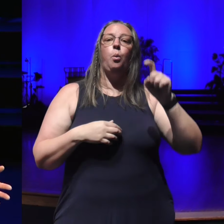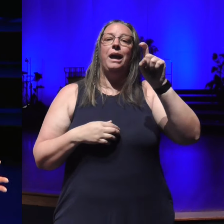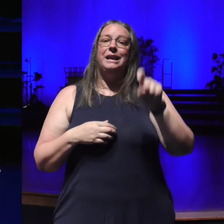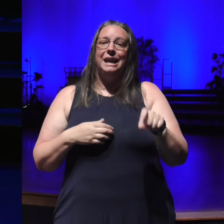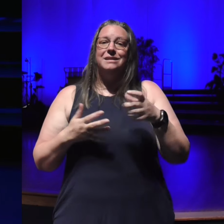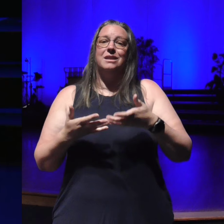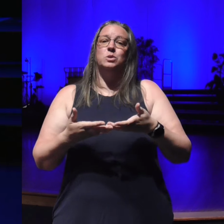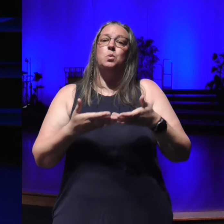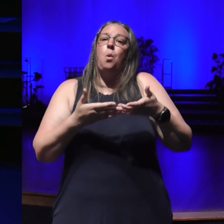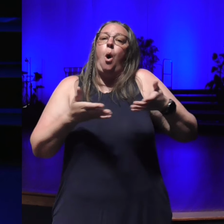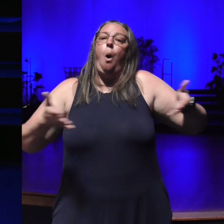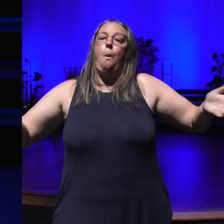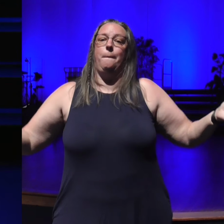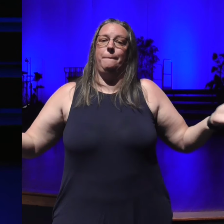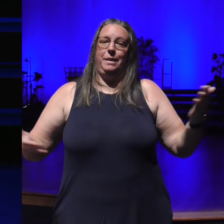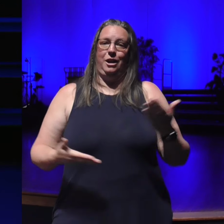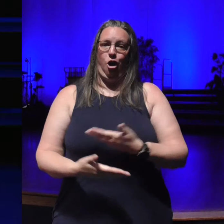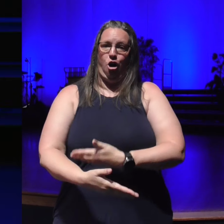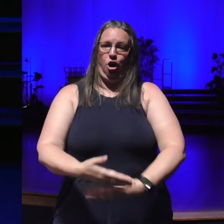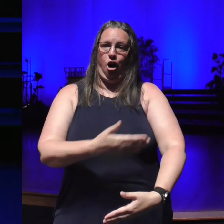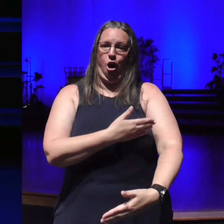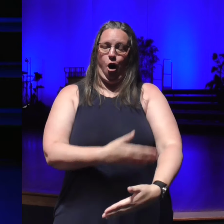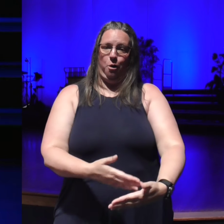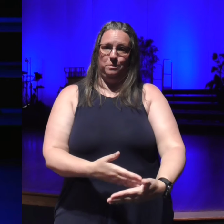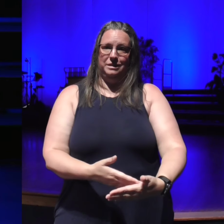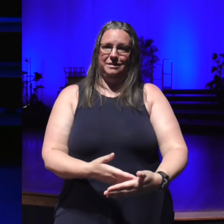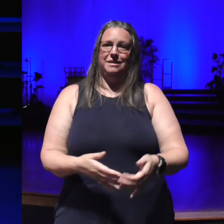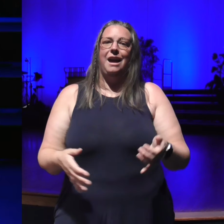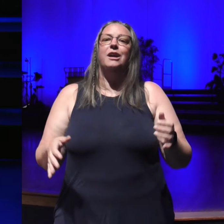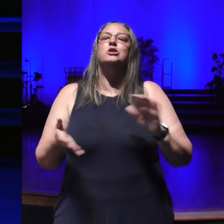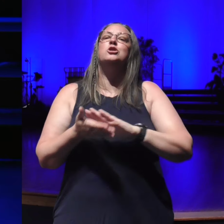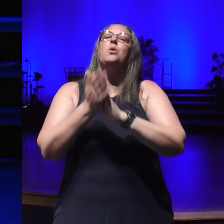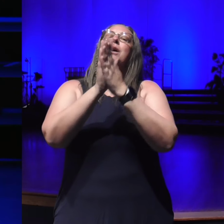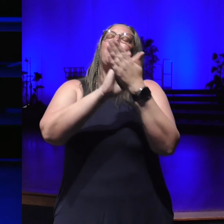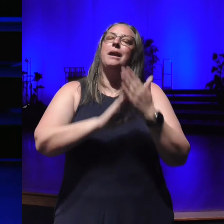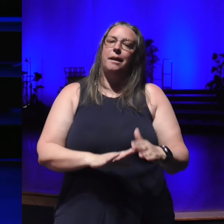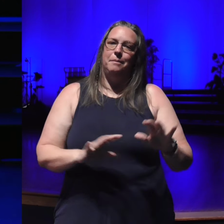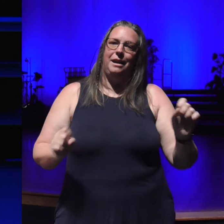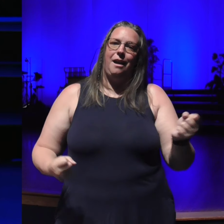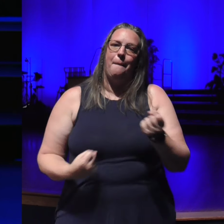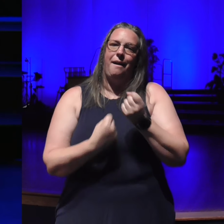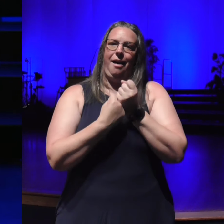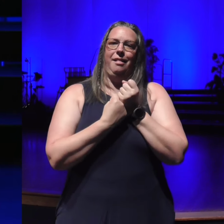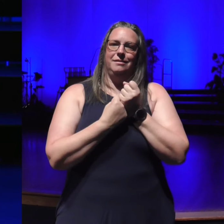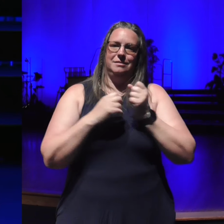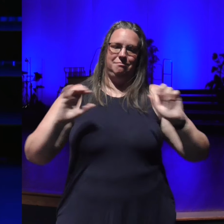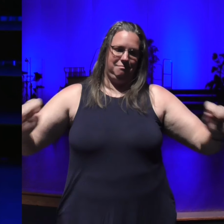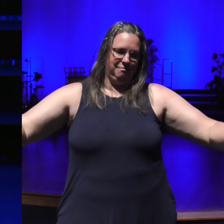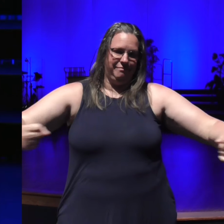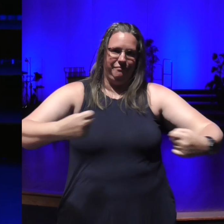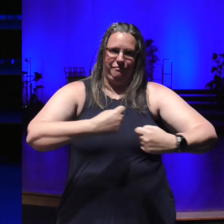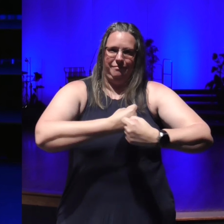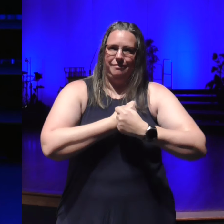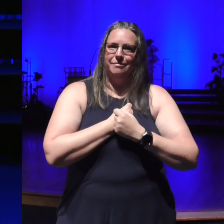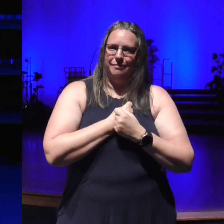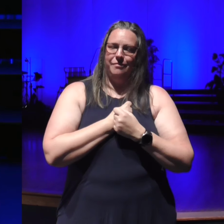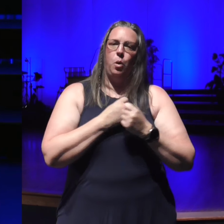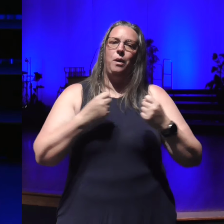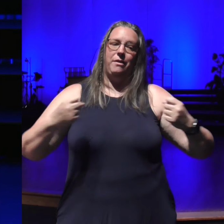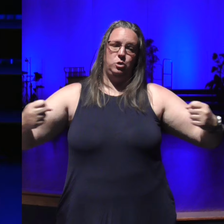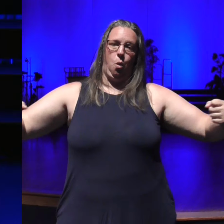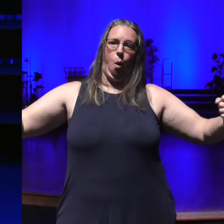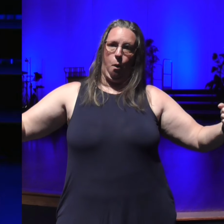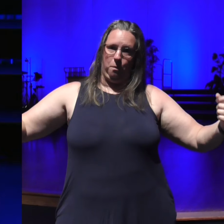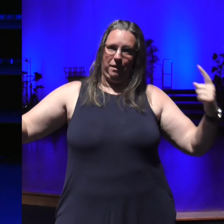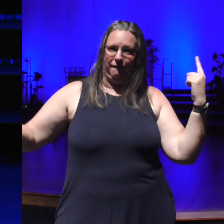and be embraced. It's only when we let that weight down that we can let that love in. And